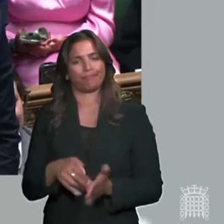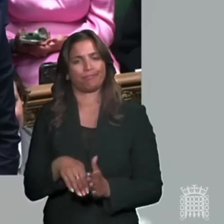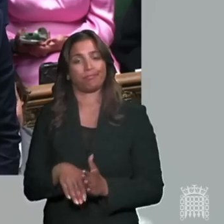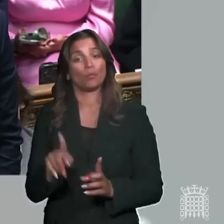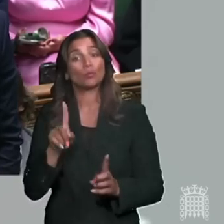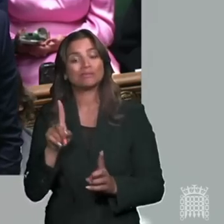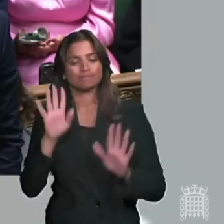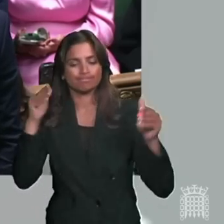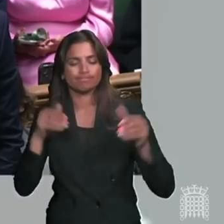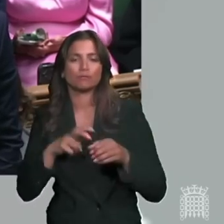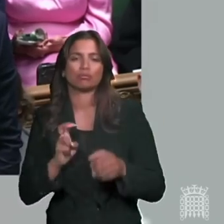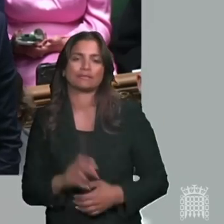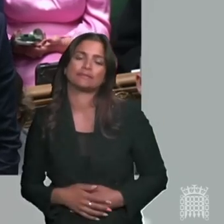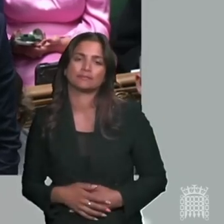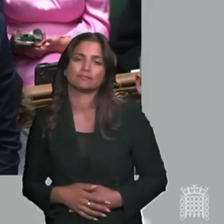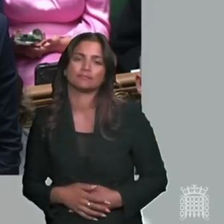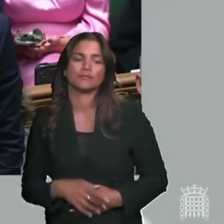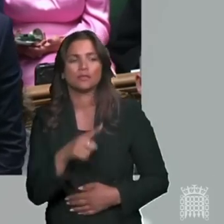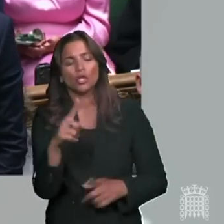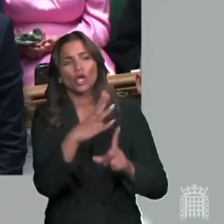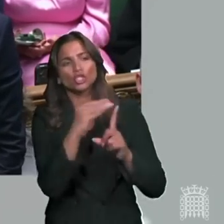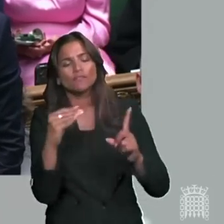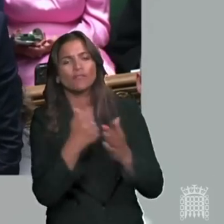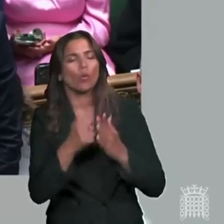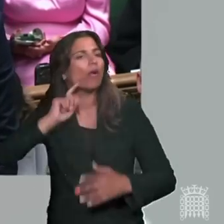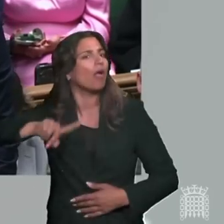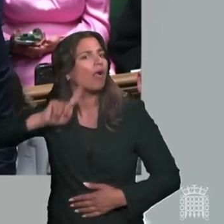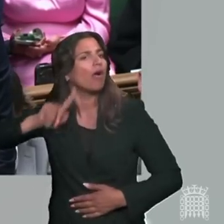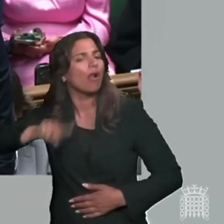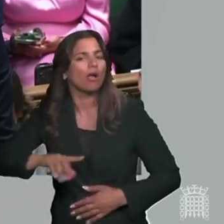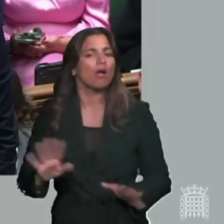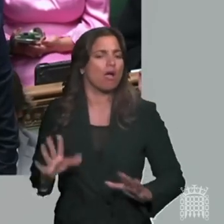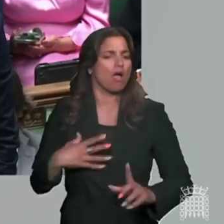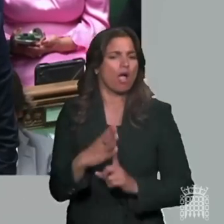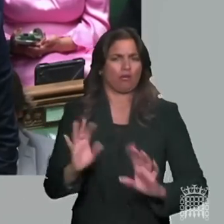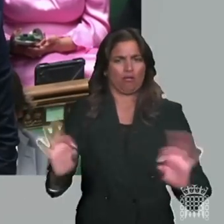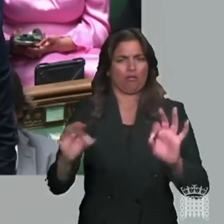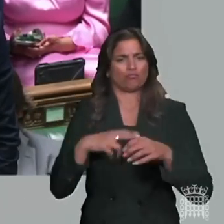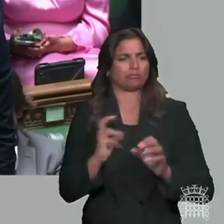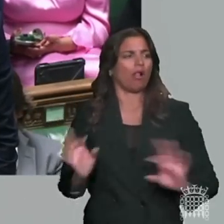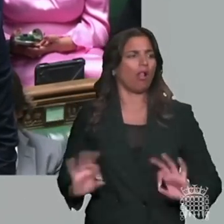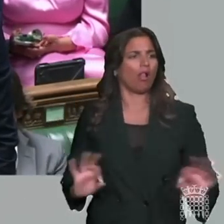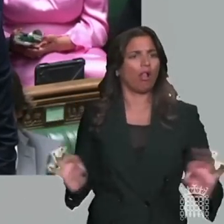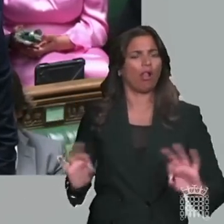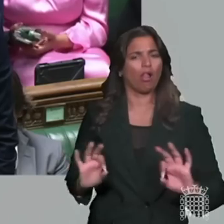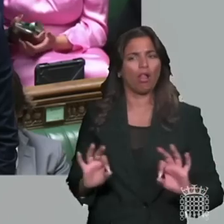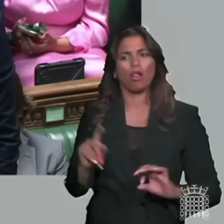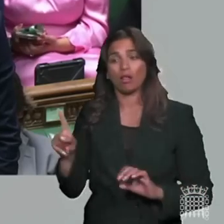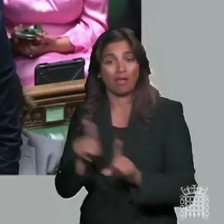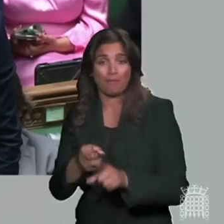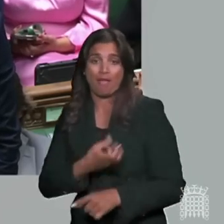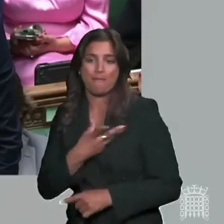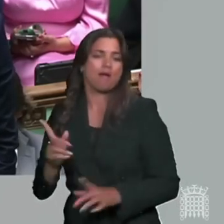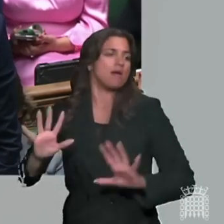Tory benches, they don't want to accept it, and the Labour Party, they don't want to talk about it. But whether it's food prices, energy prices, or